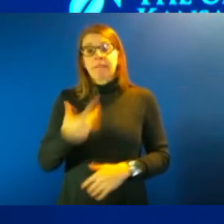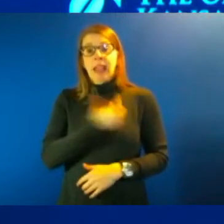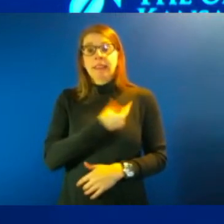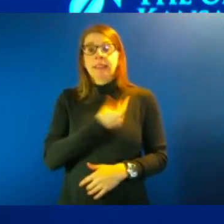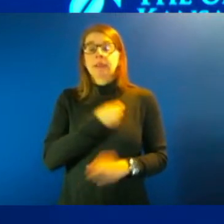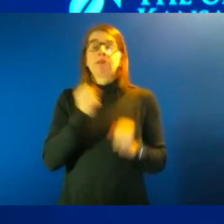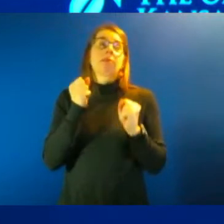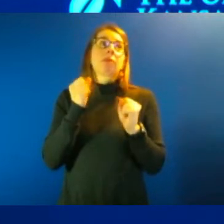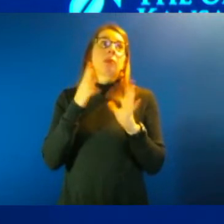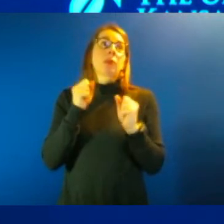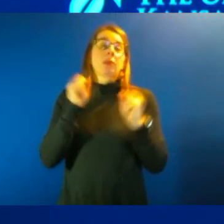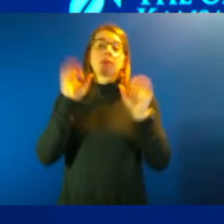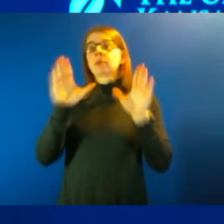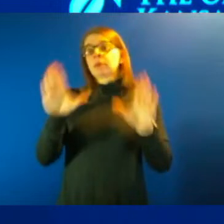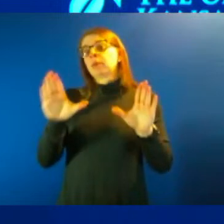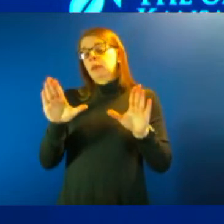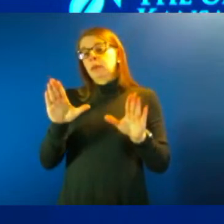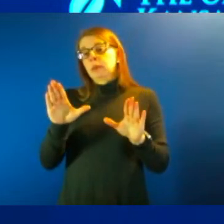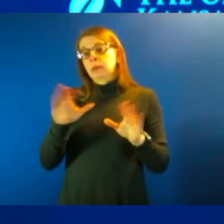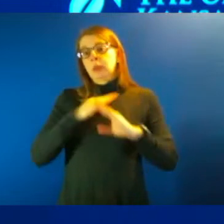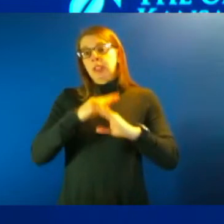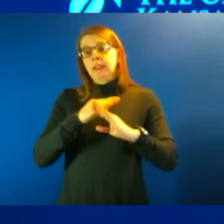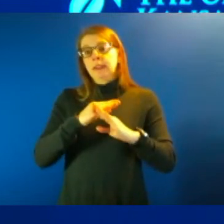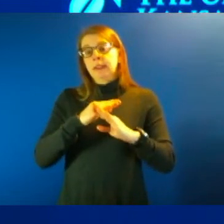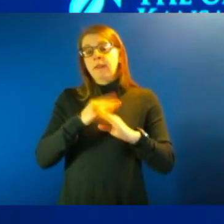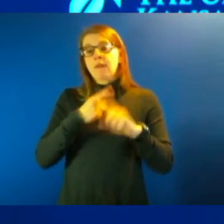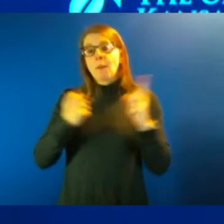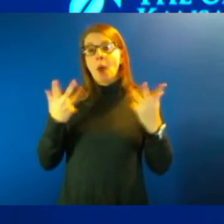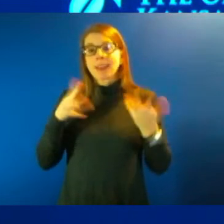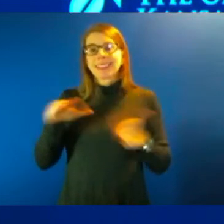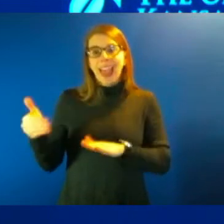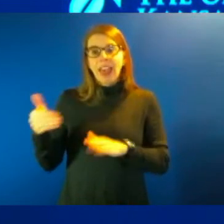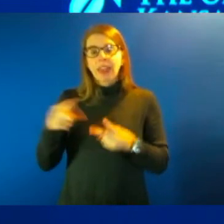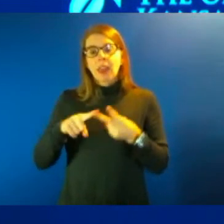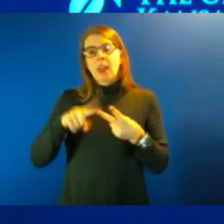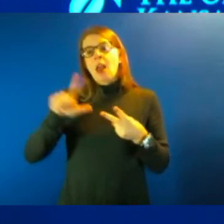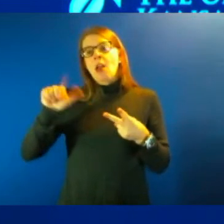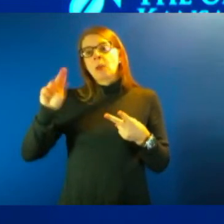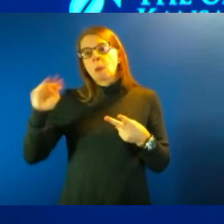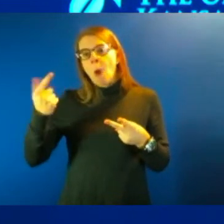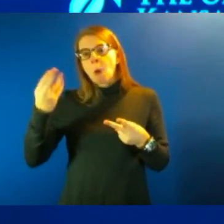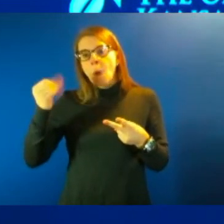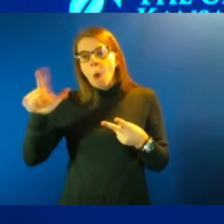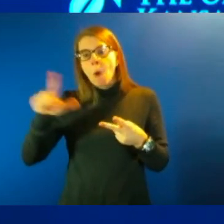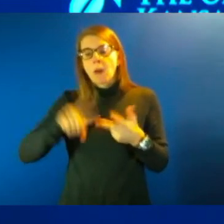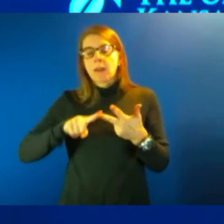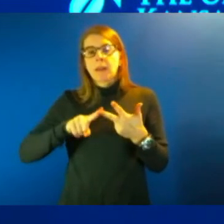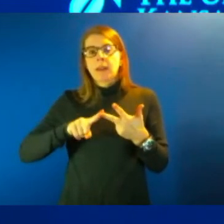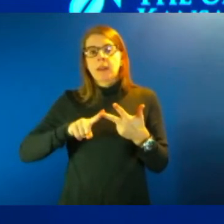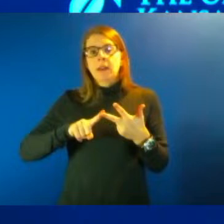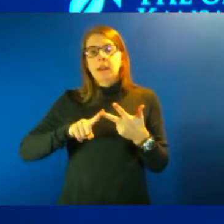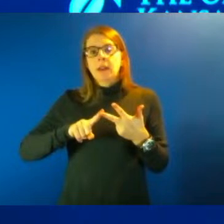against death. It's an amazing protection against long haul. It's an amazing protection against N-1.